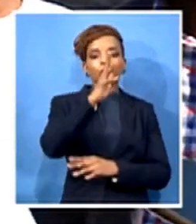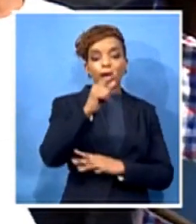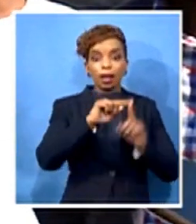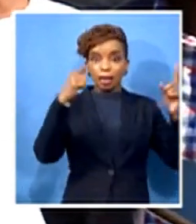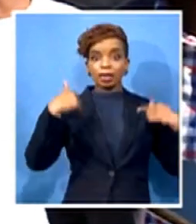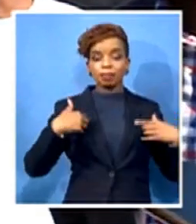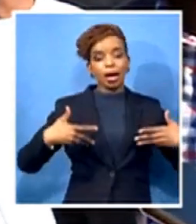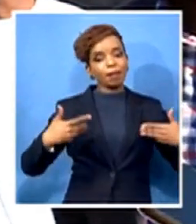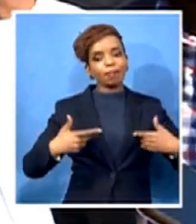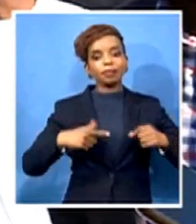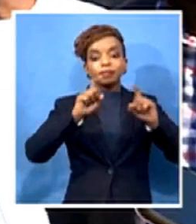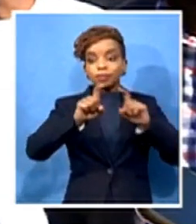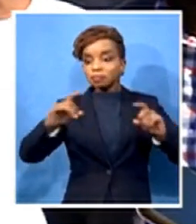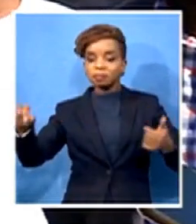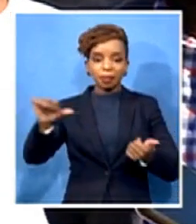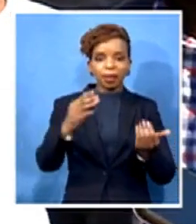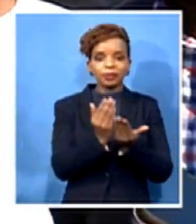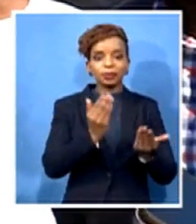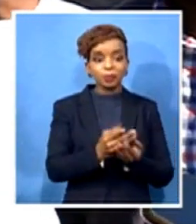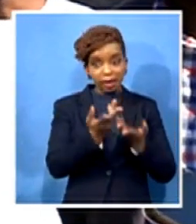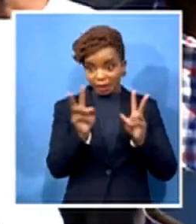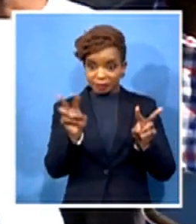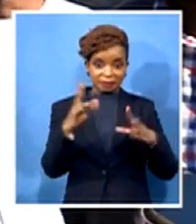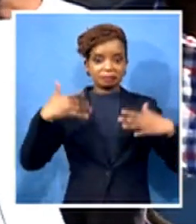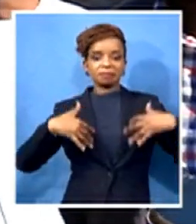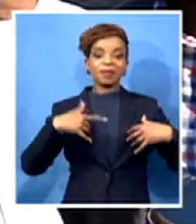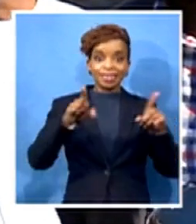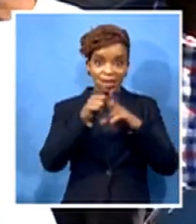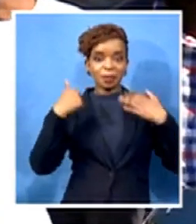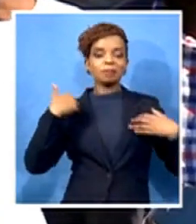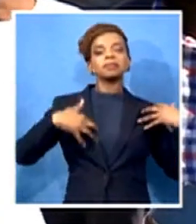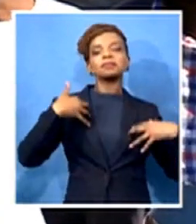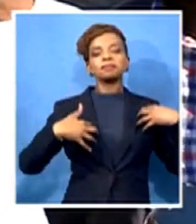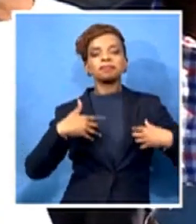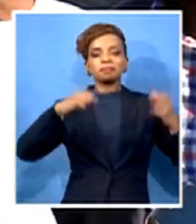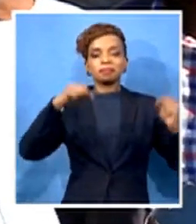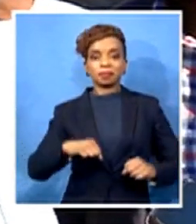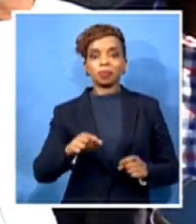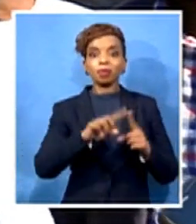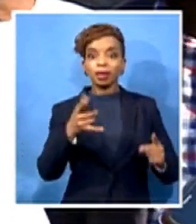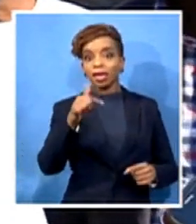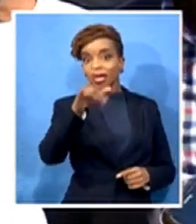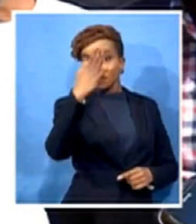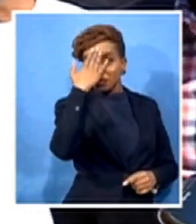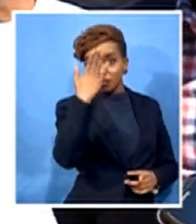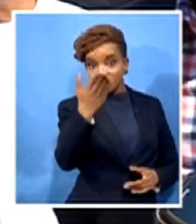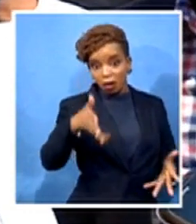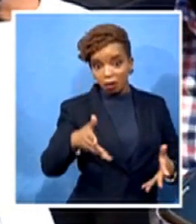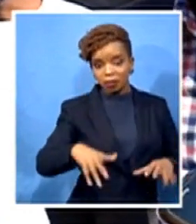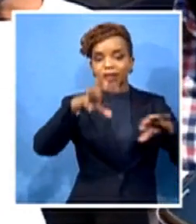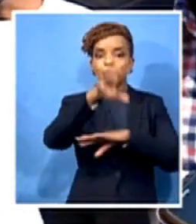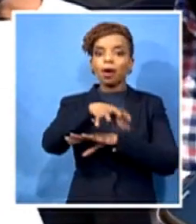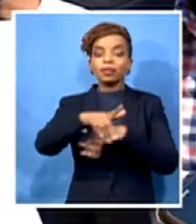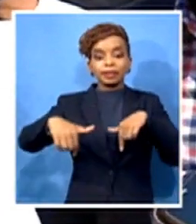very excited. And I came here to Mutsi, it's the furthest, if you know Limpopo. So it's because I want to touch all the schools and